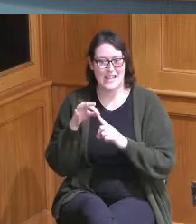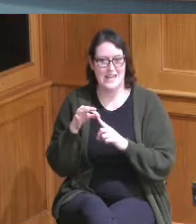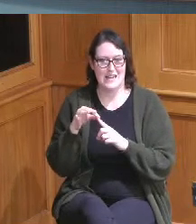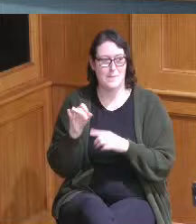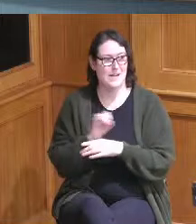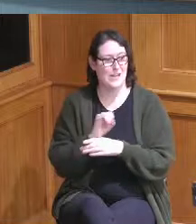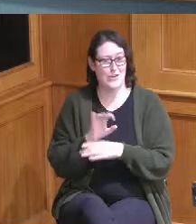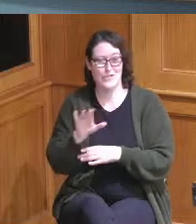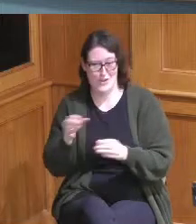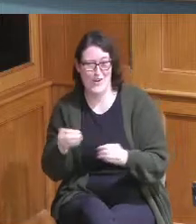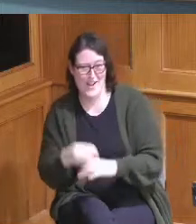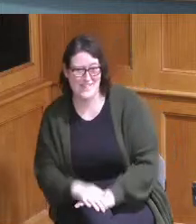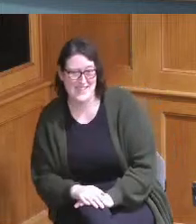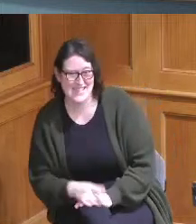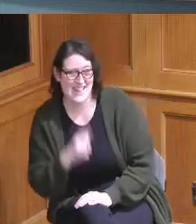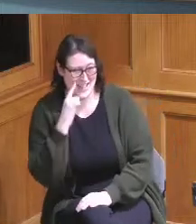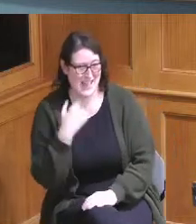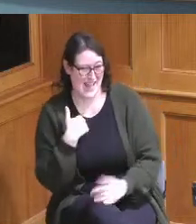intern for your office. Oh,